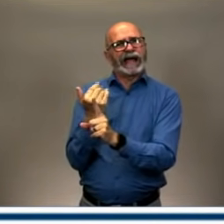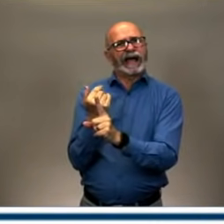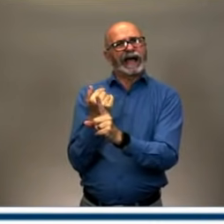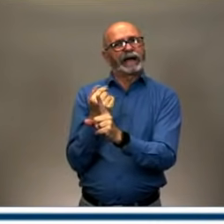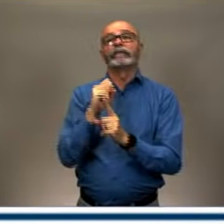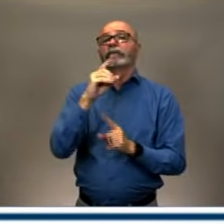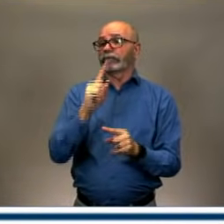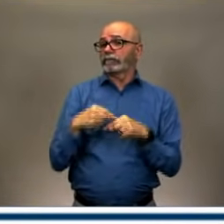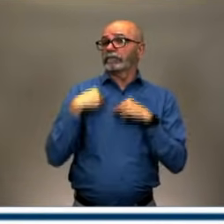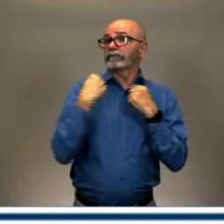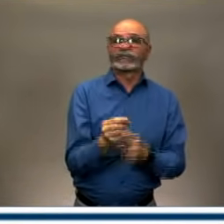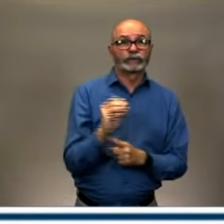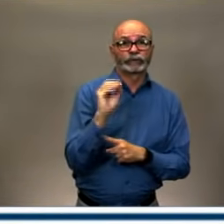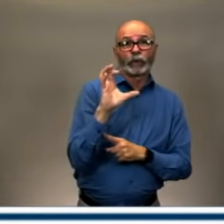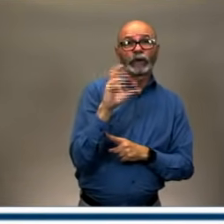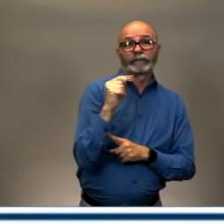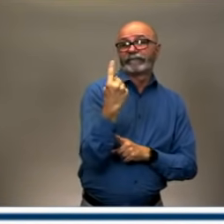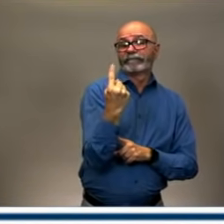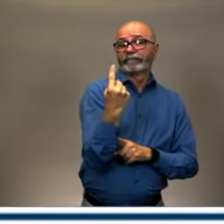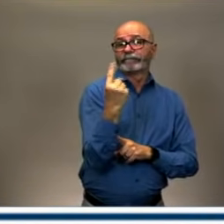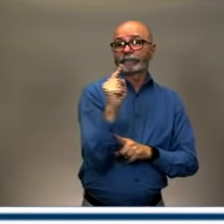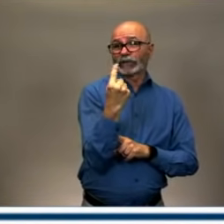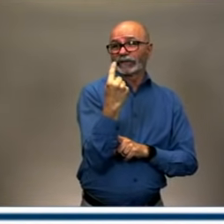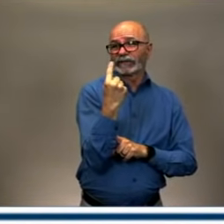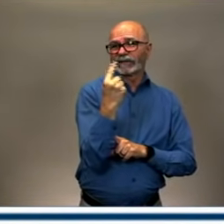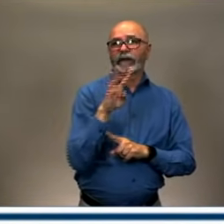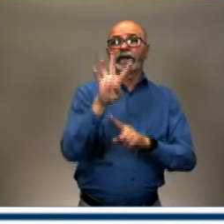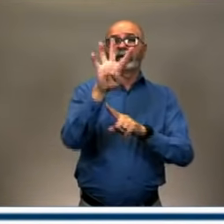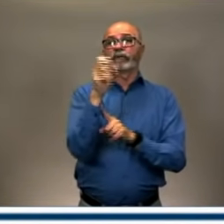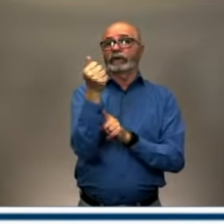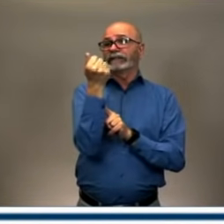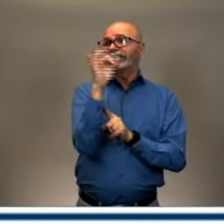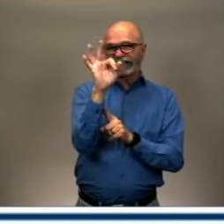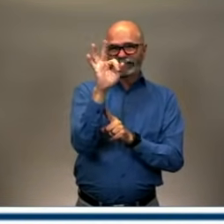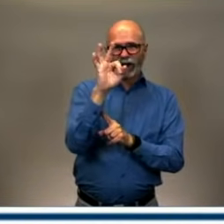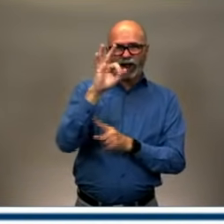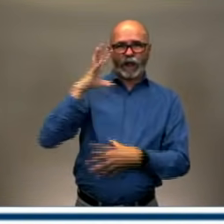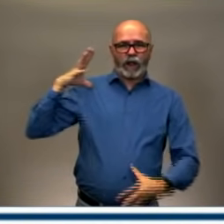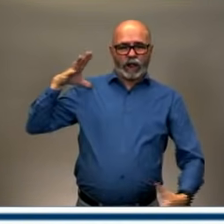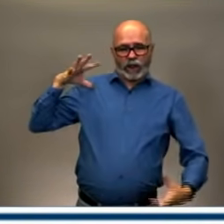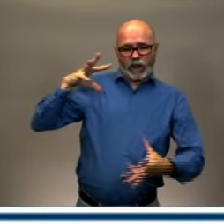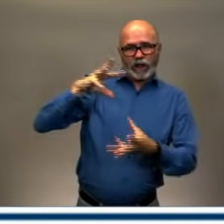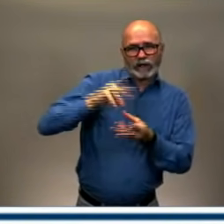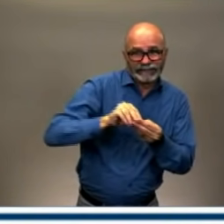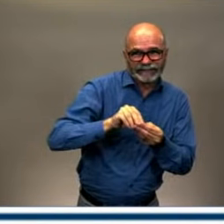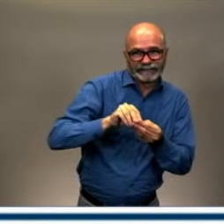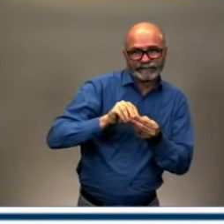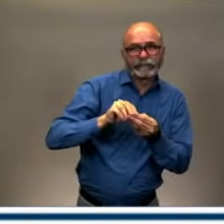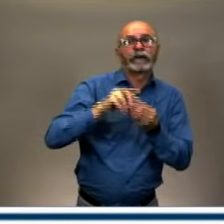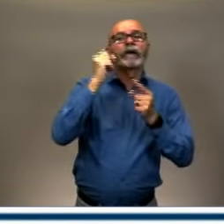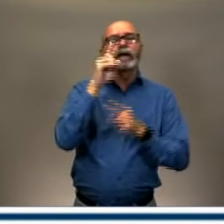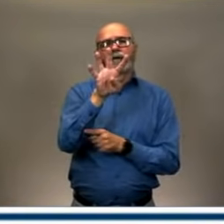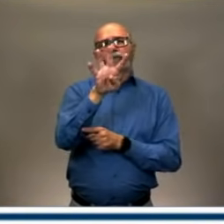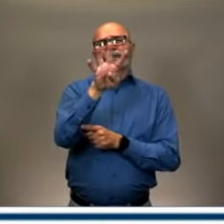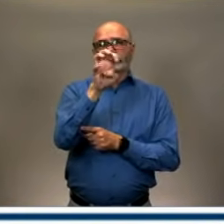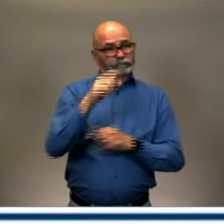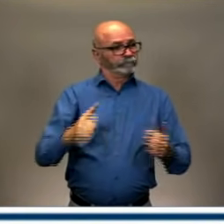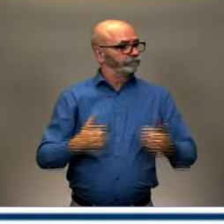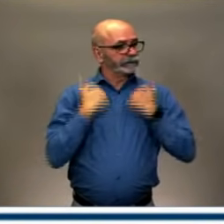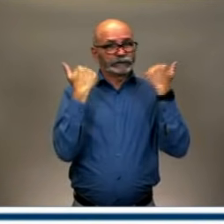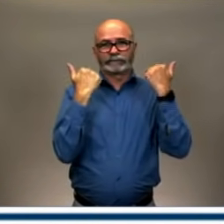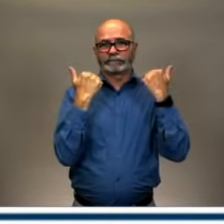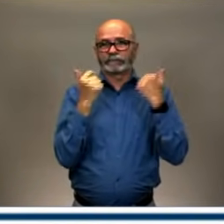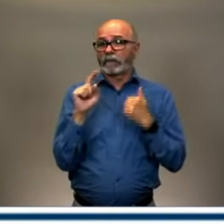been 419 cases of COVID-19 in the province in total. 400 of those are now considered